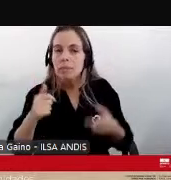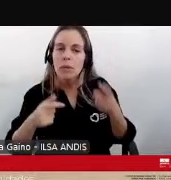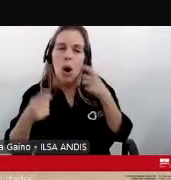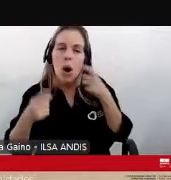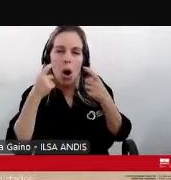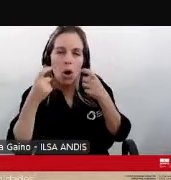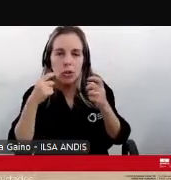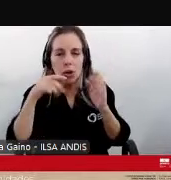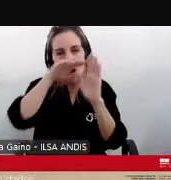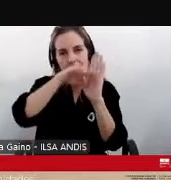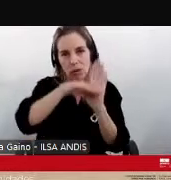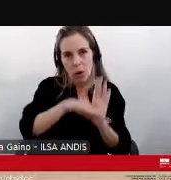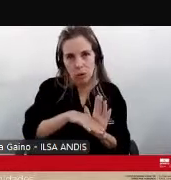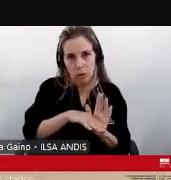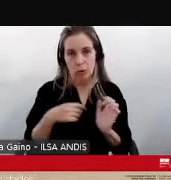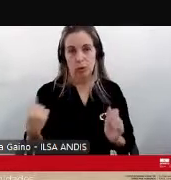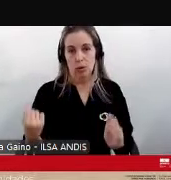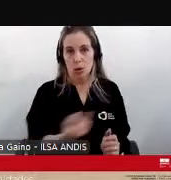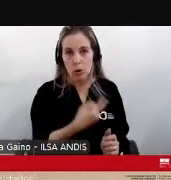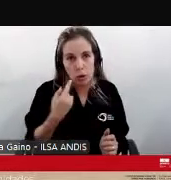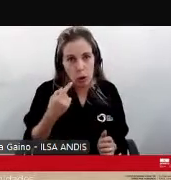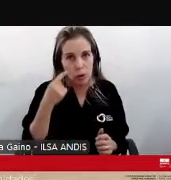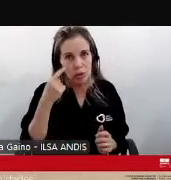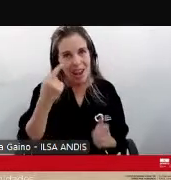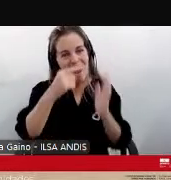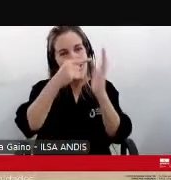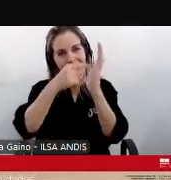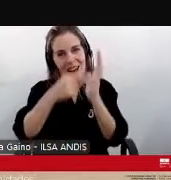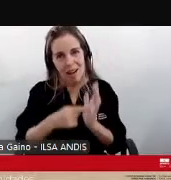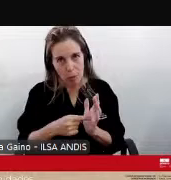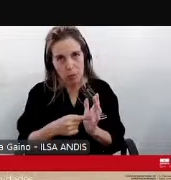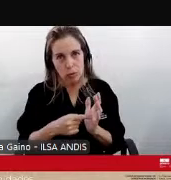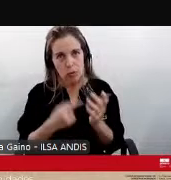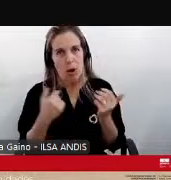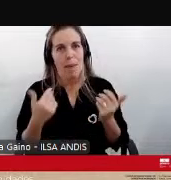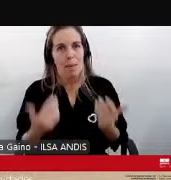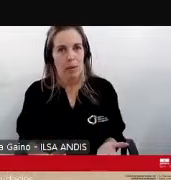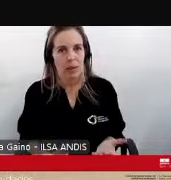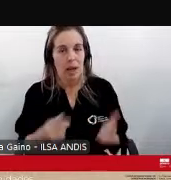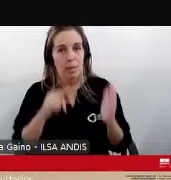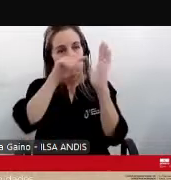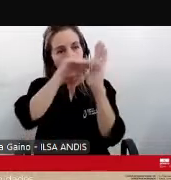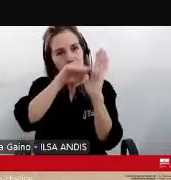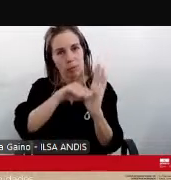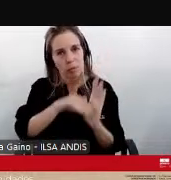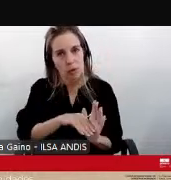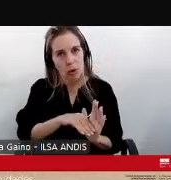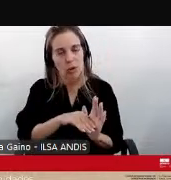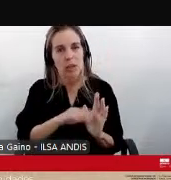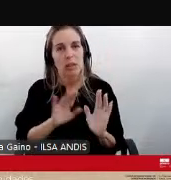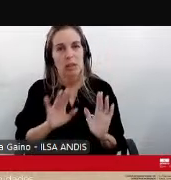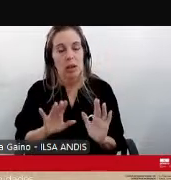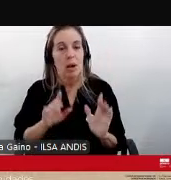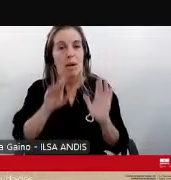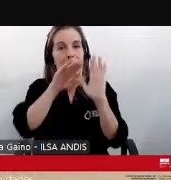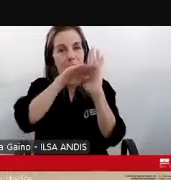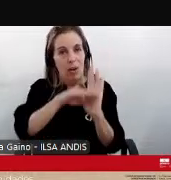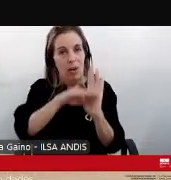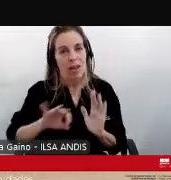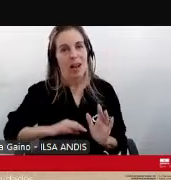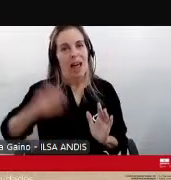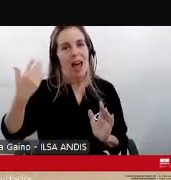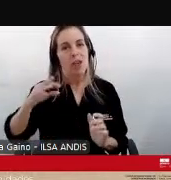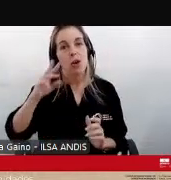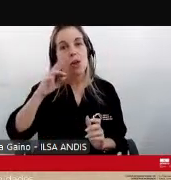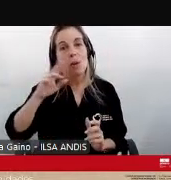iterations of forced labor indicators. So back to the 2008 indicators for identifying forced labor in practice, the hard to see, harder to